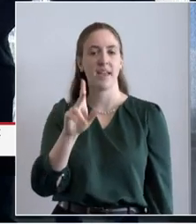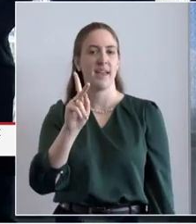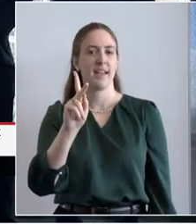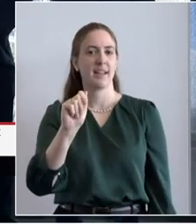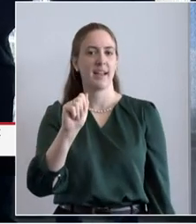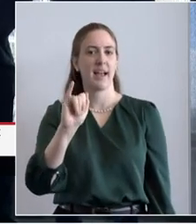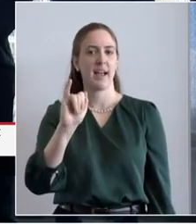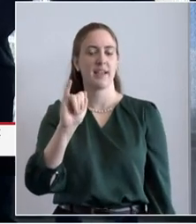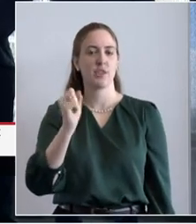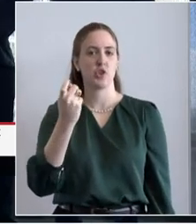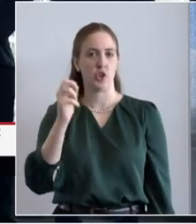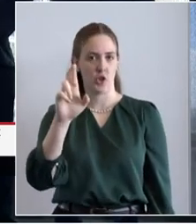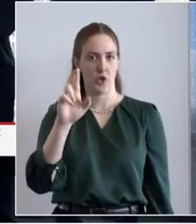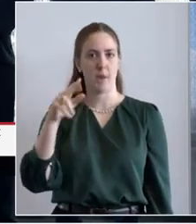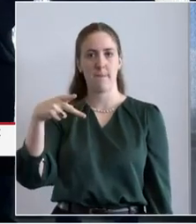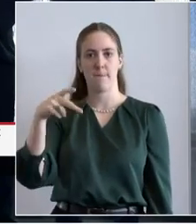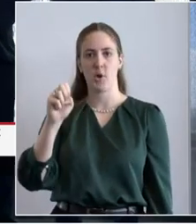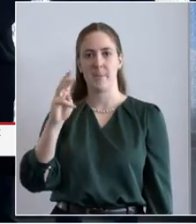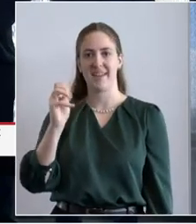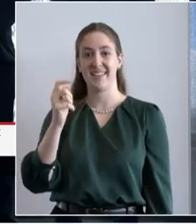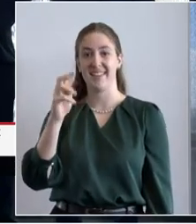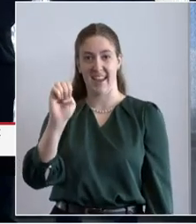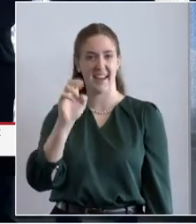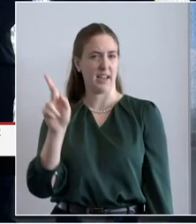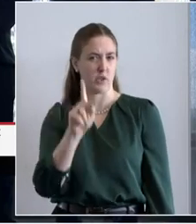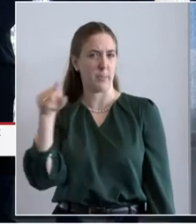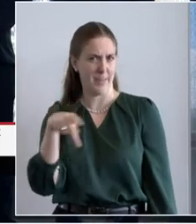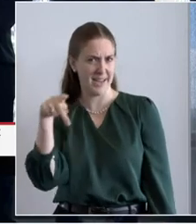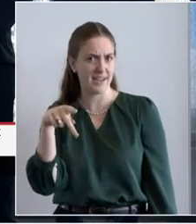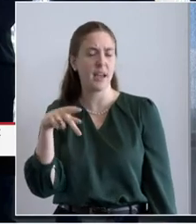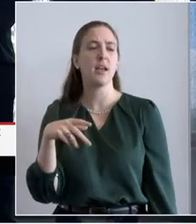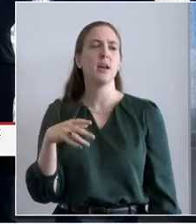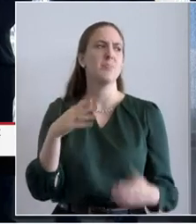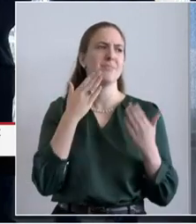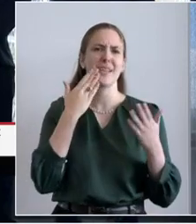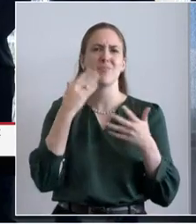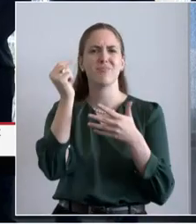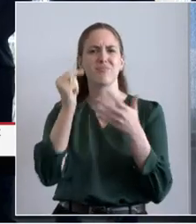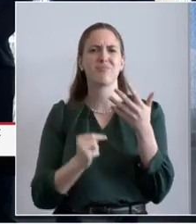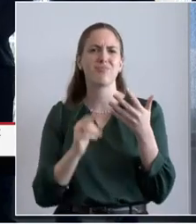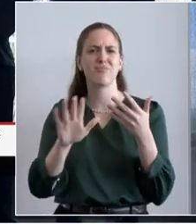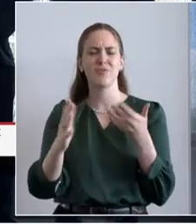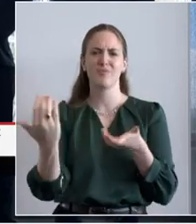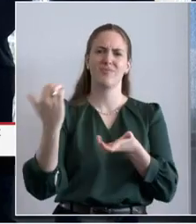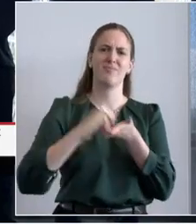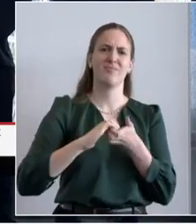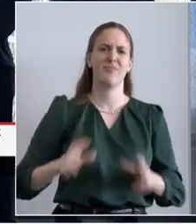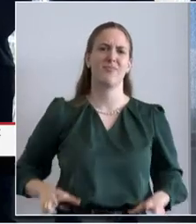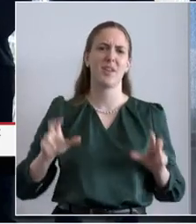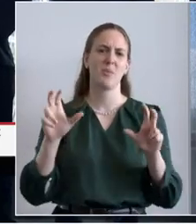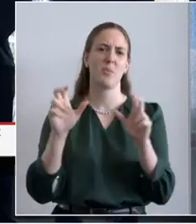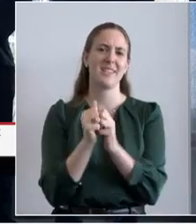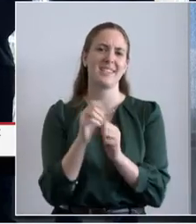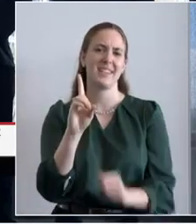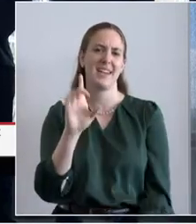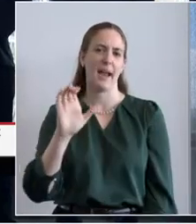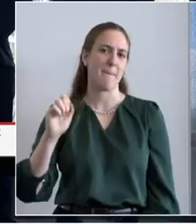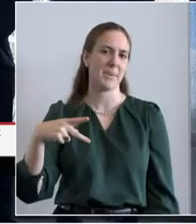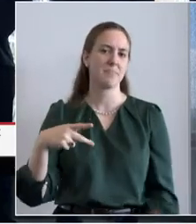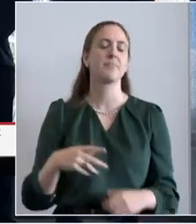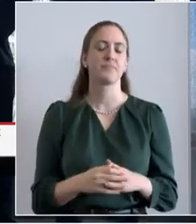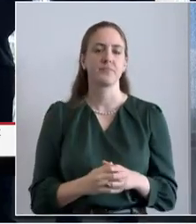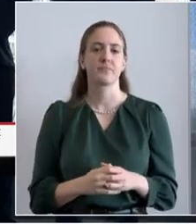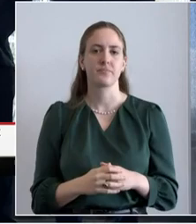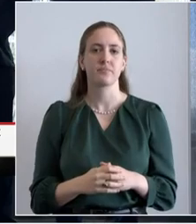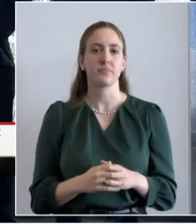and your teams that we can recognize you? Laura, thank you so much for recently becoming an investor in DCAP. I want to introduce, I think,